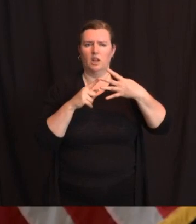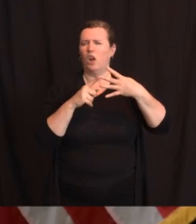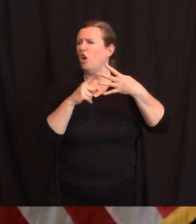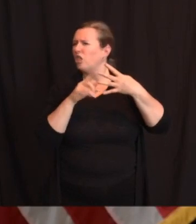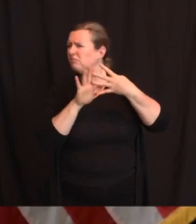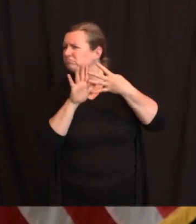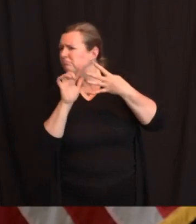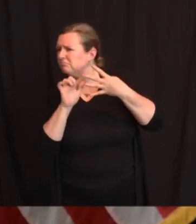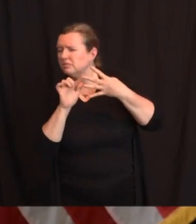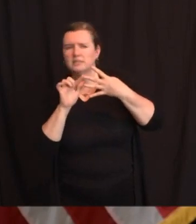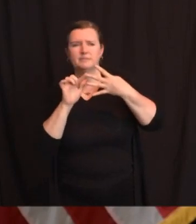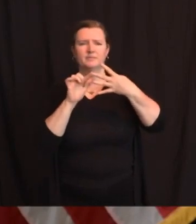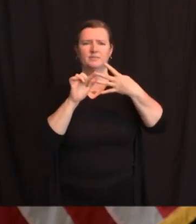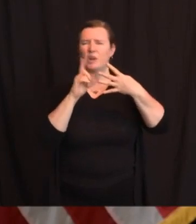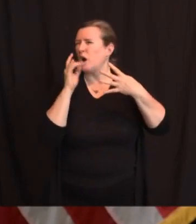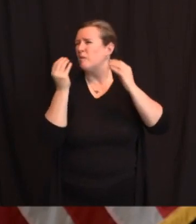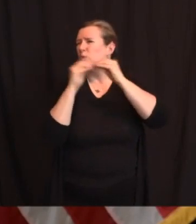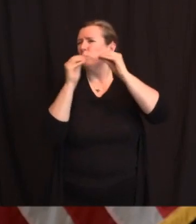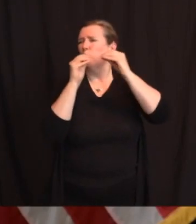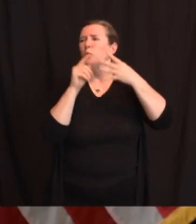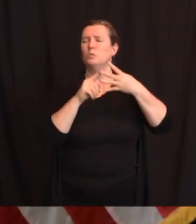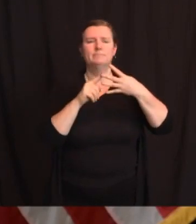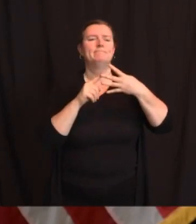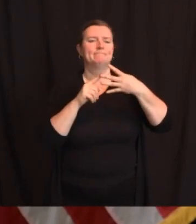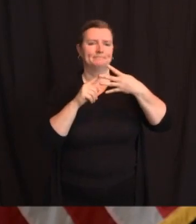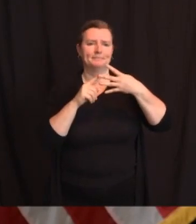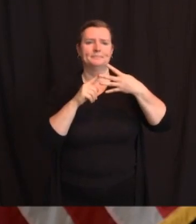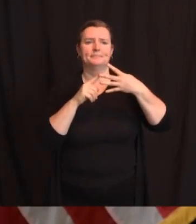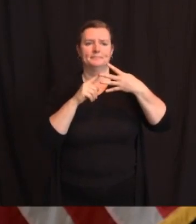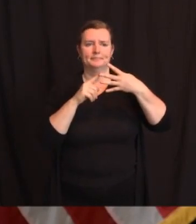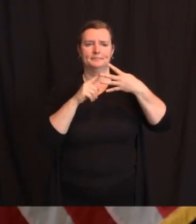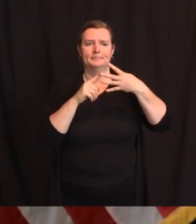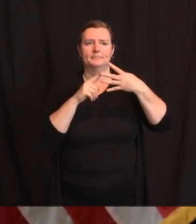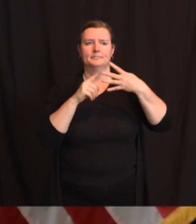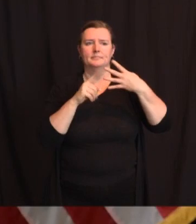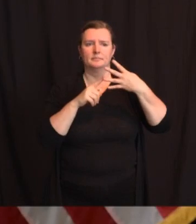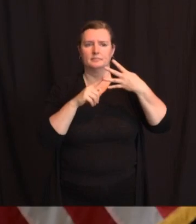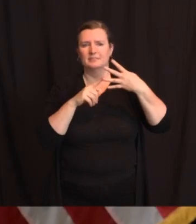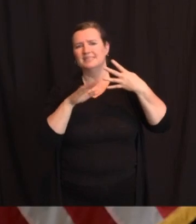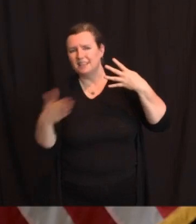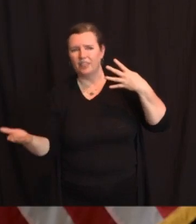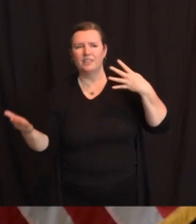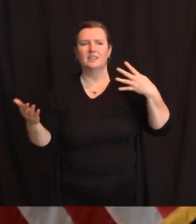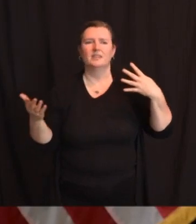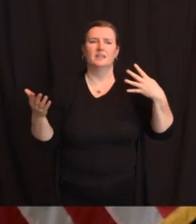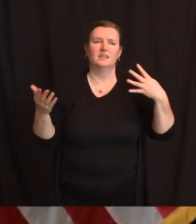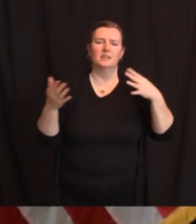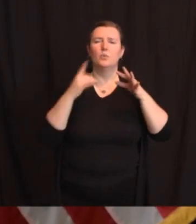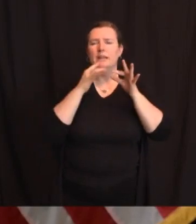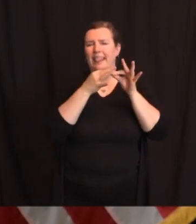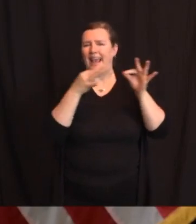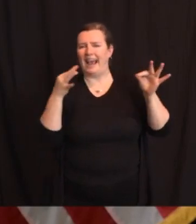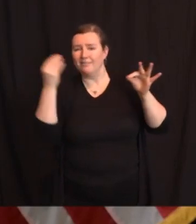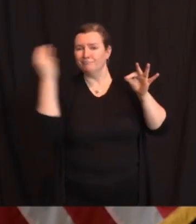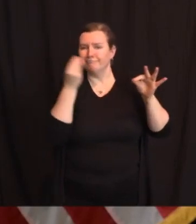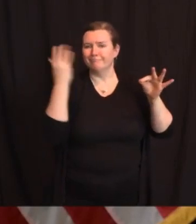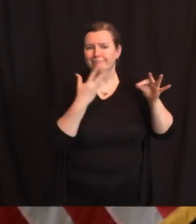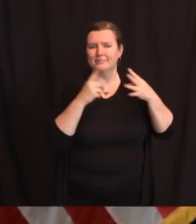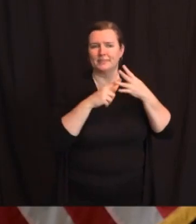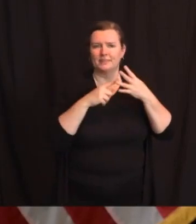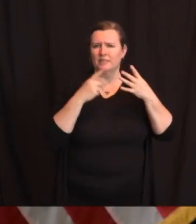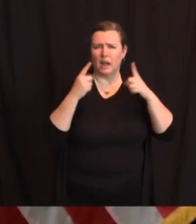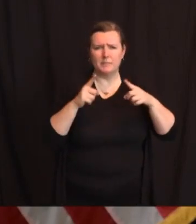testing dramatically, and deaths, as tragic as they are a lagging indicator. I don't have a particular